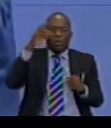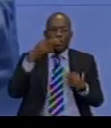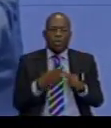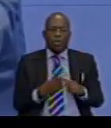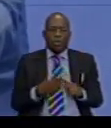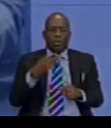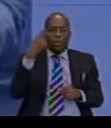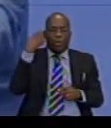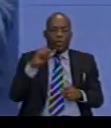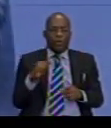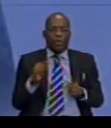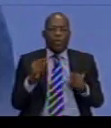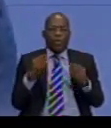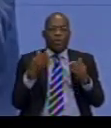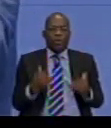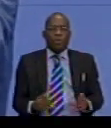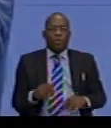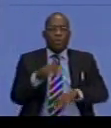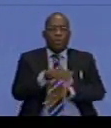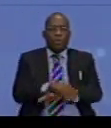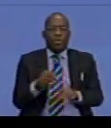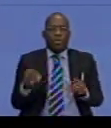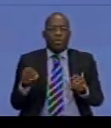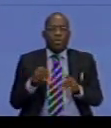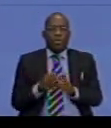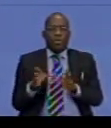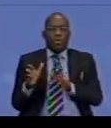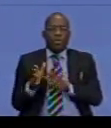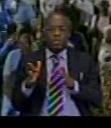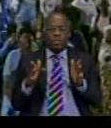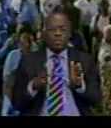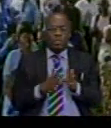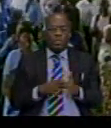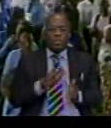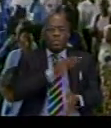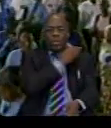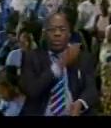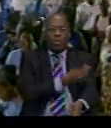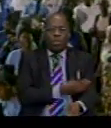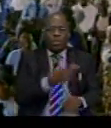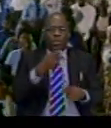In Jesus' mighty name, we pray.